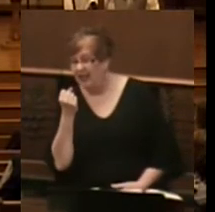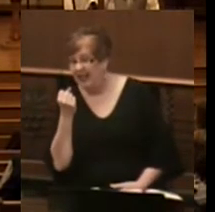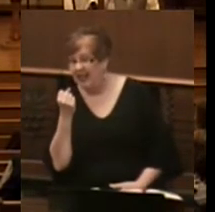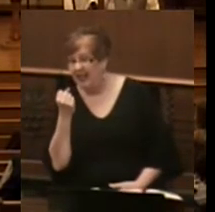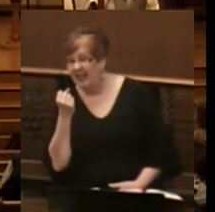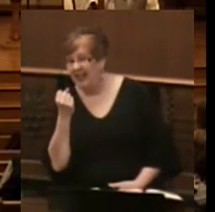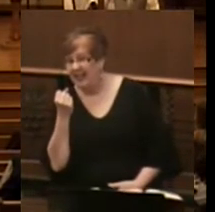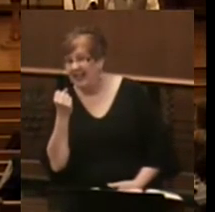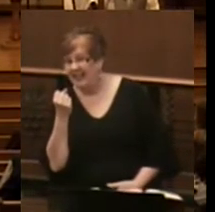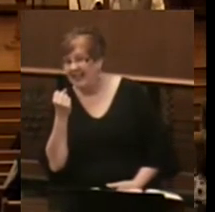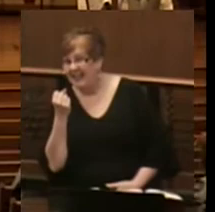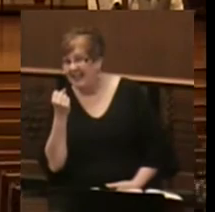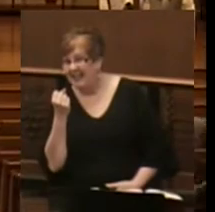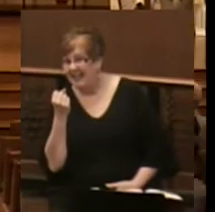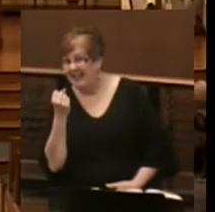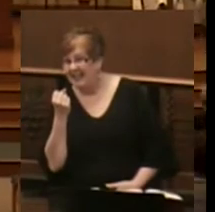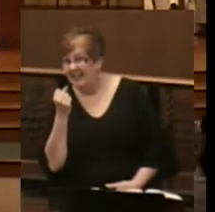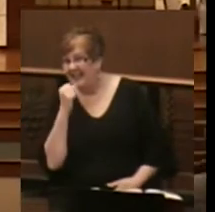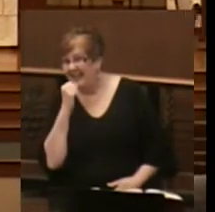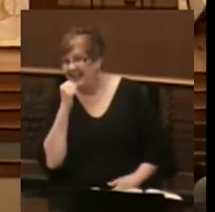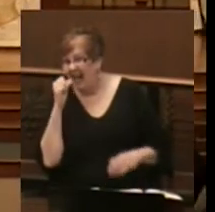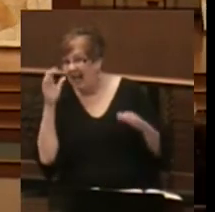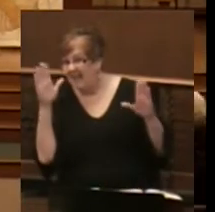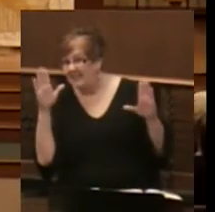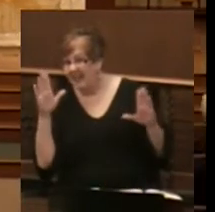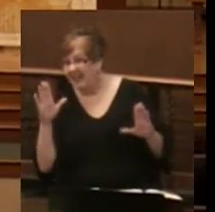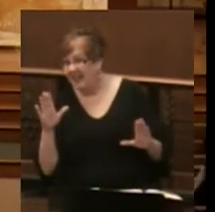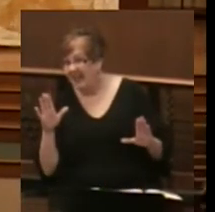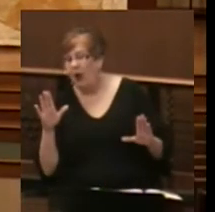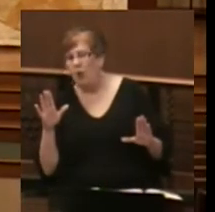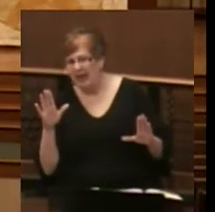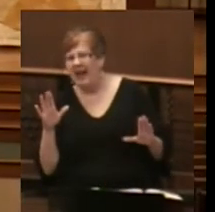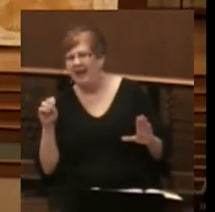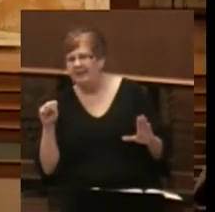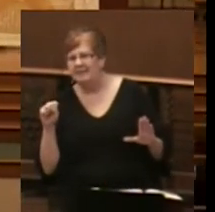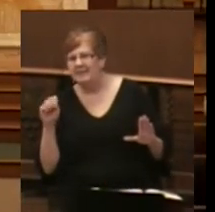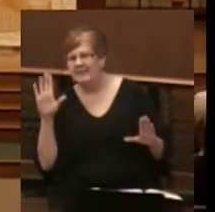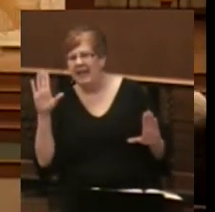Saturday. Not Sunday. Oh yeah, Sunday.